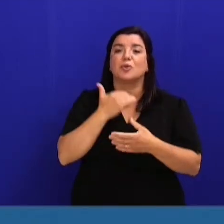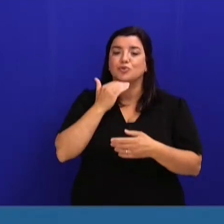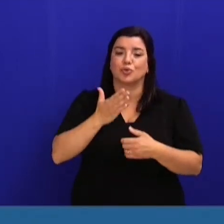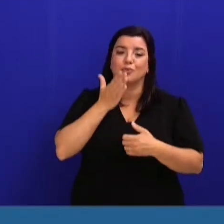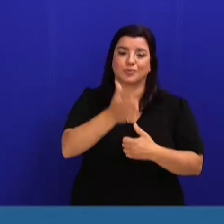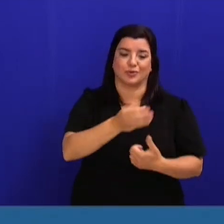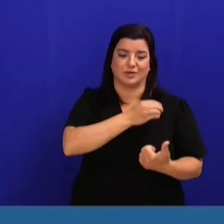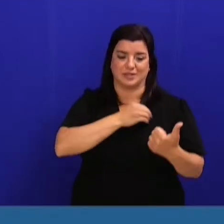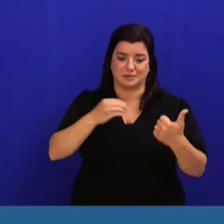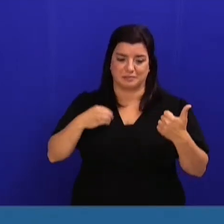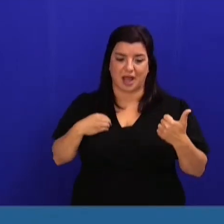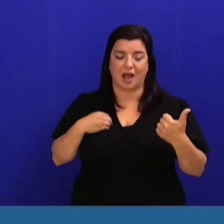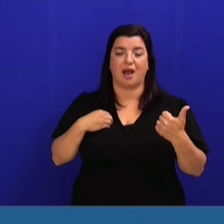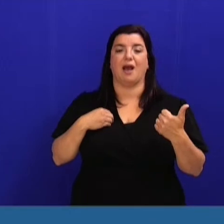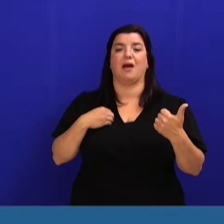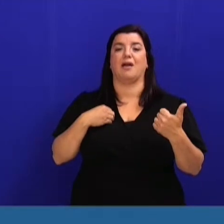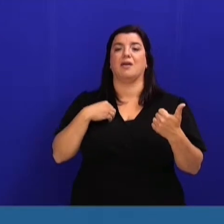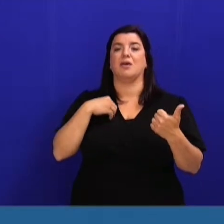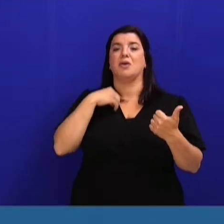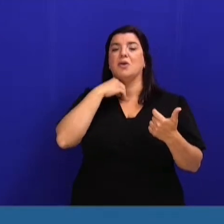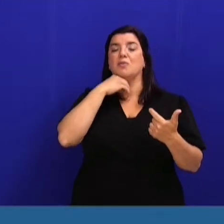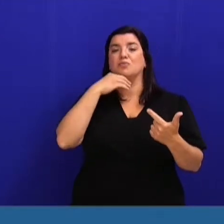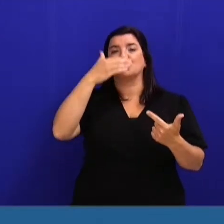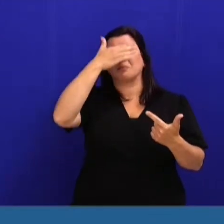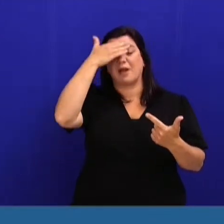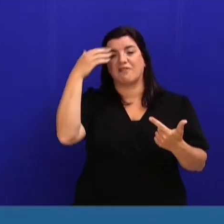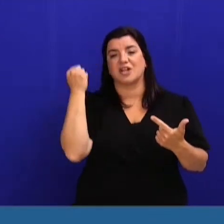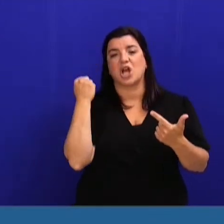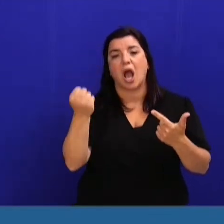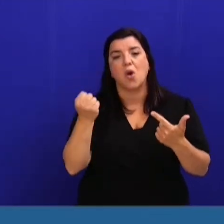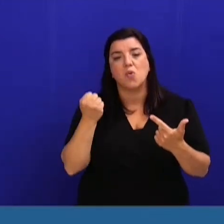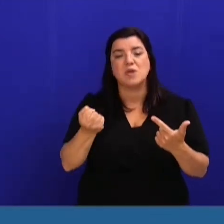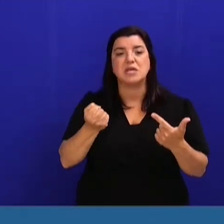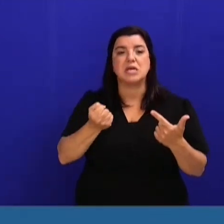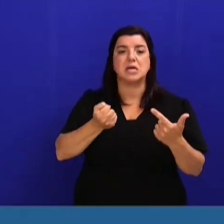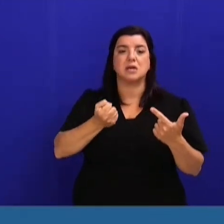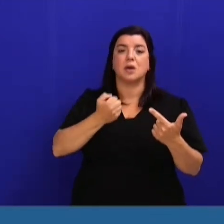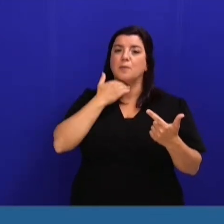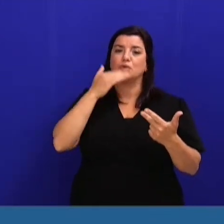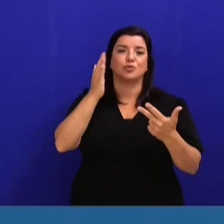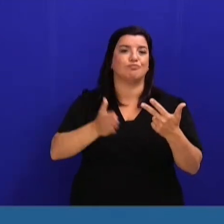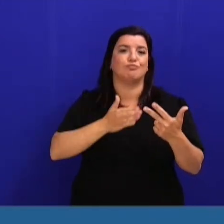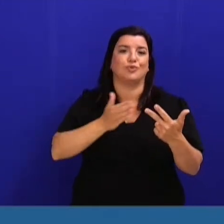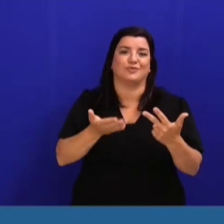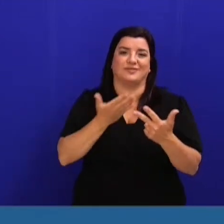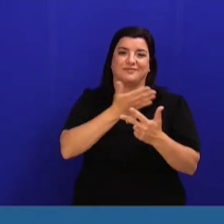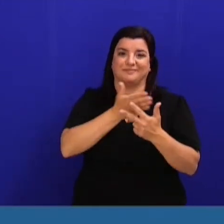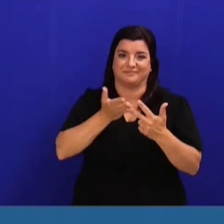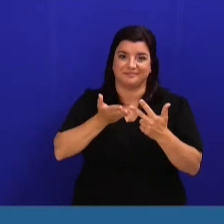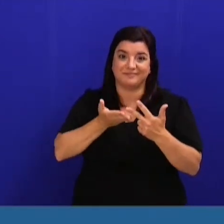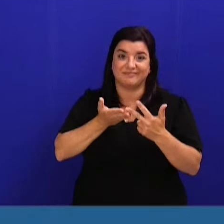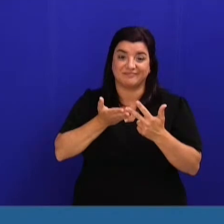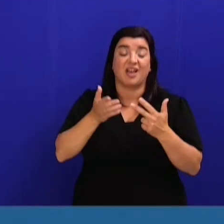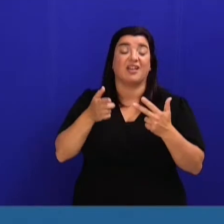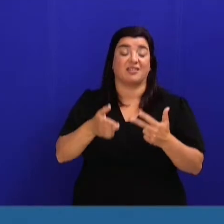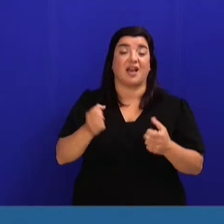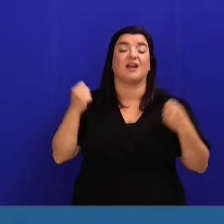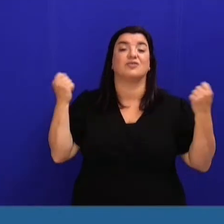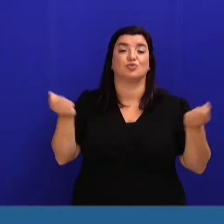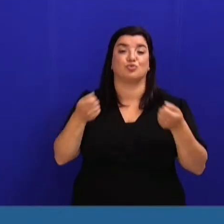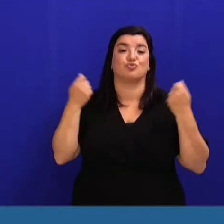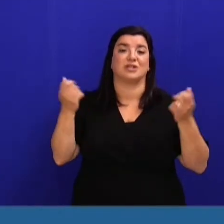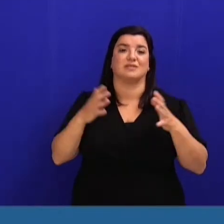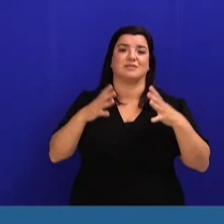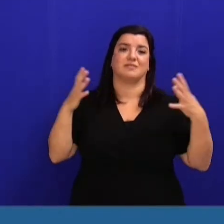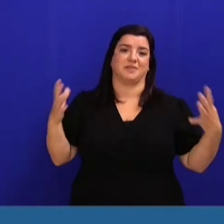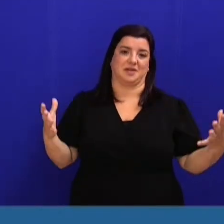jkollok komplikazzjonijiet li huwa ċar minn dak li qed jiġri mill-isptarijiet, huwa ċar ukoll mill-imwiet li mhux qed ikollna imwiet, imma wkoll huwa